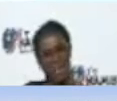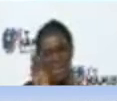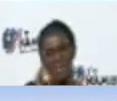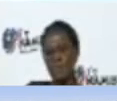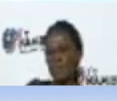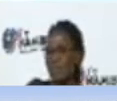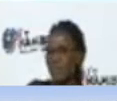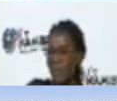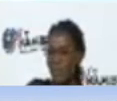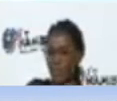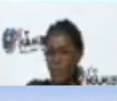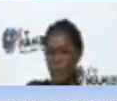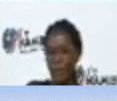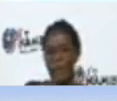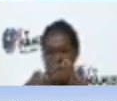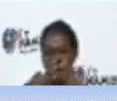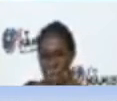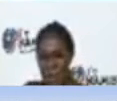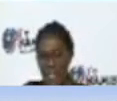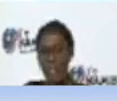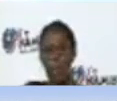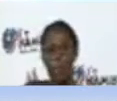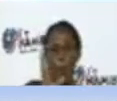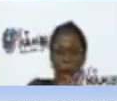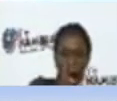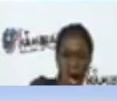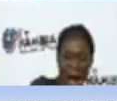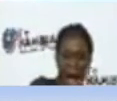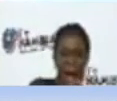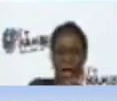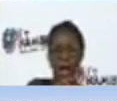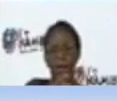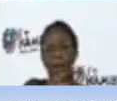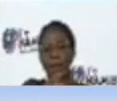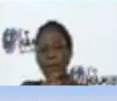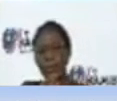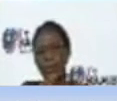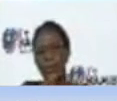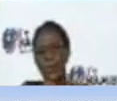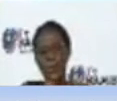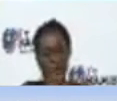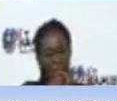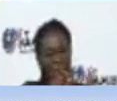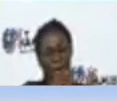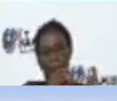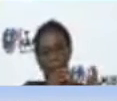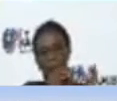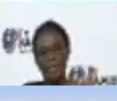democracy and freedom of speech in Article 21, Sub-Article 1A.